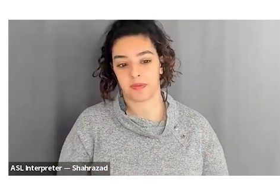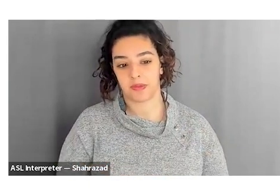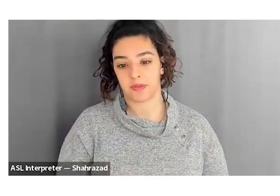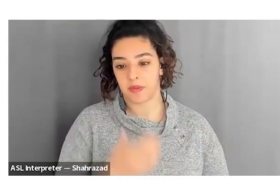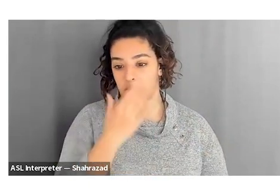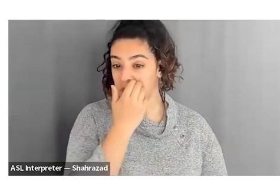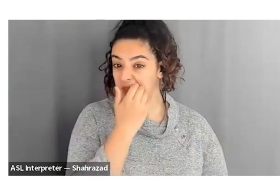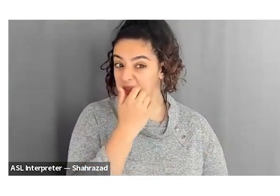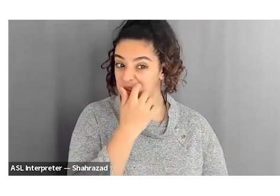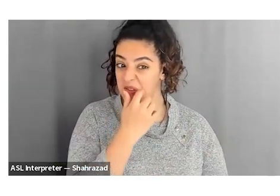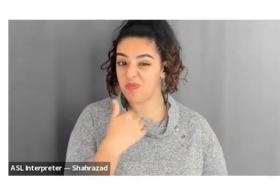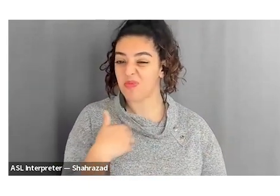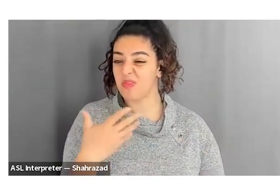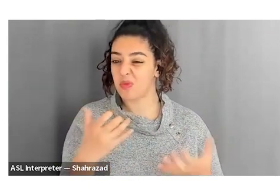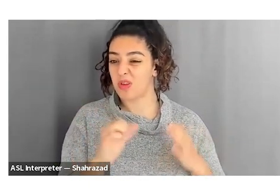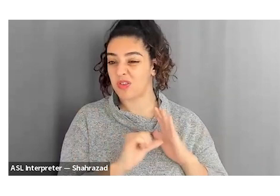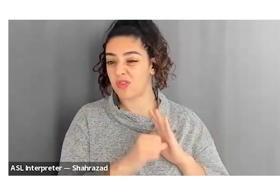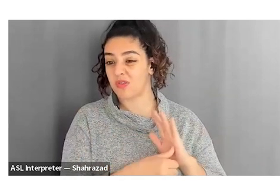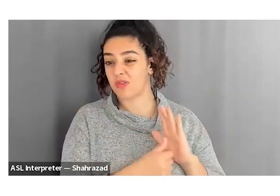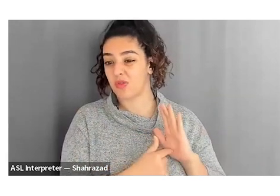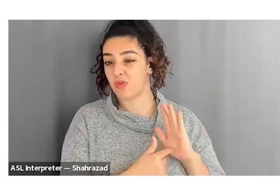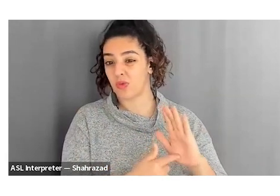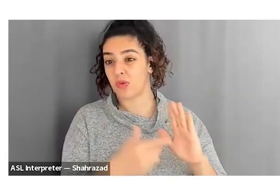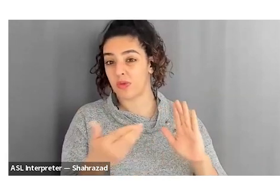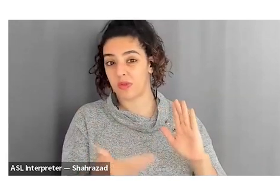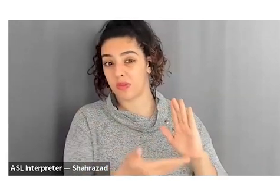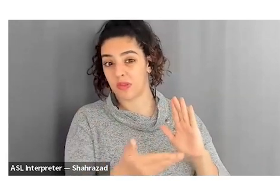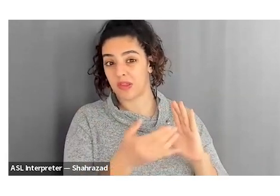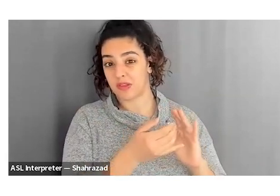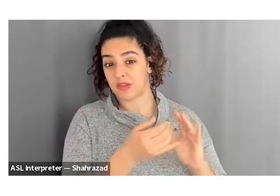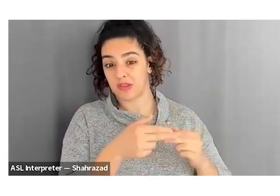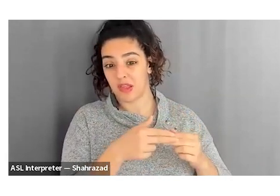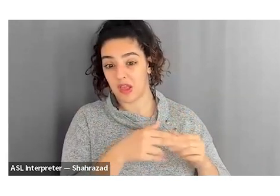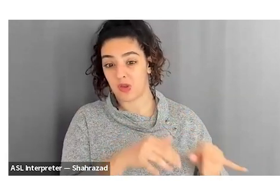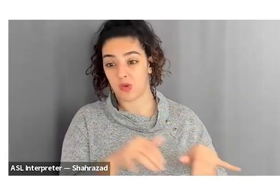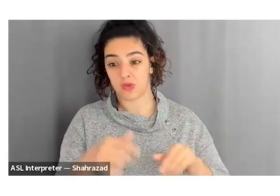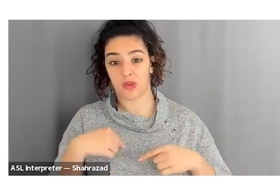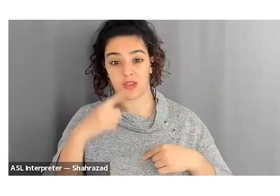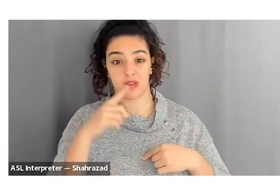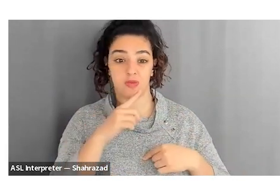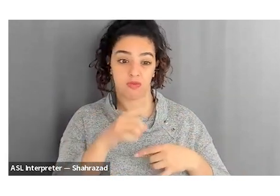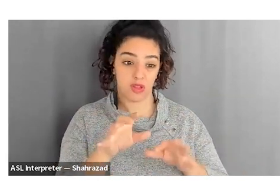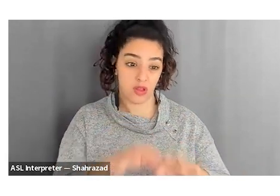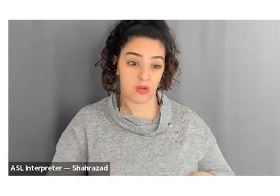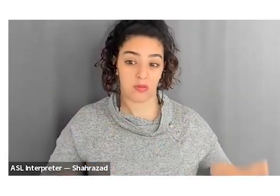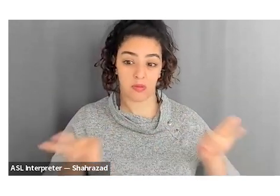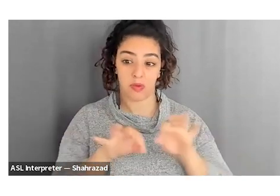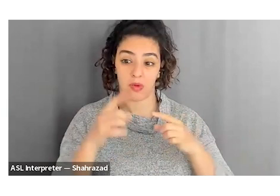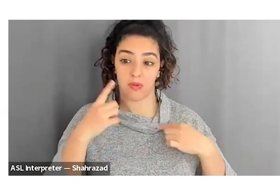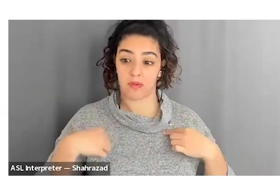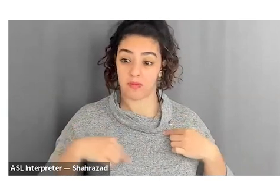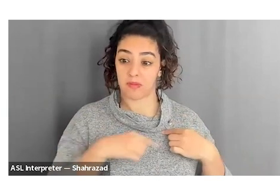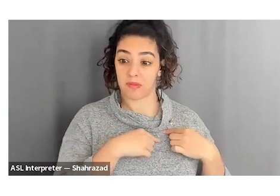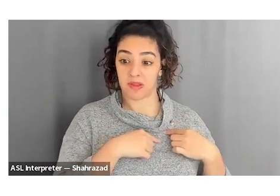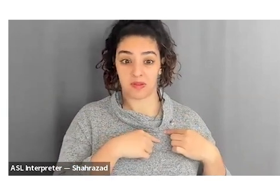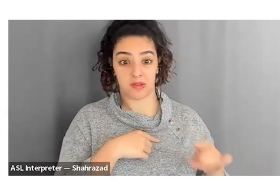And so this, I wanted to highlight these last few slides. I think they're very, very important to me to stay out loud. And so